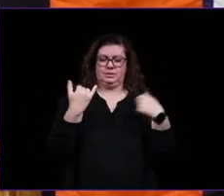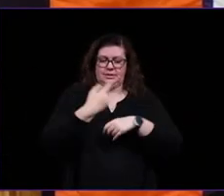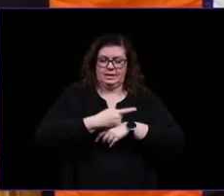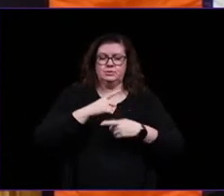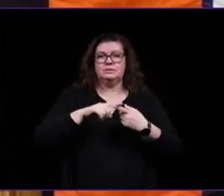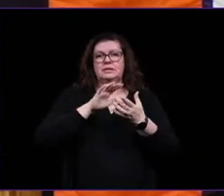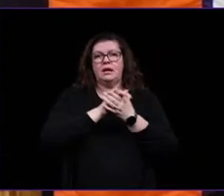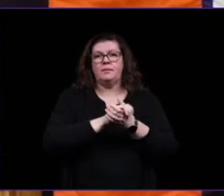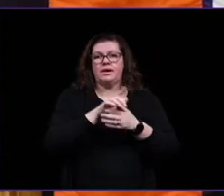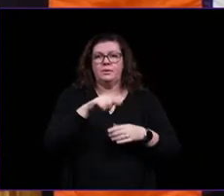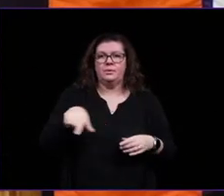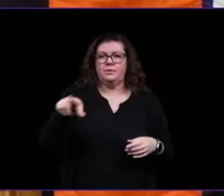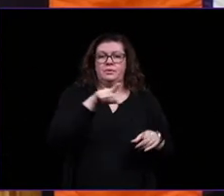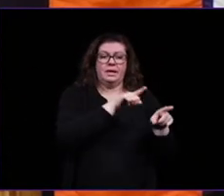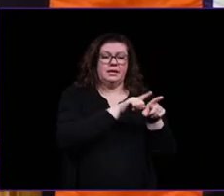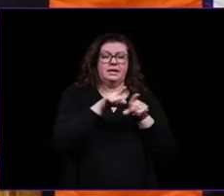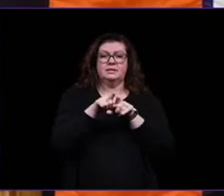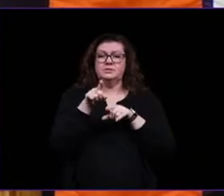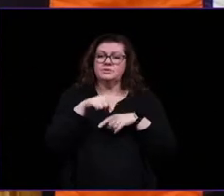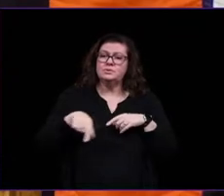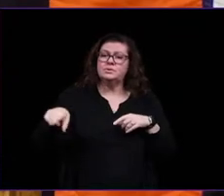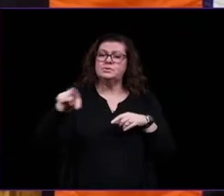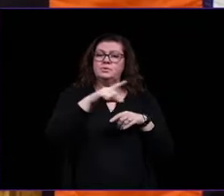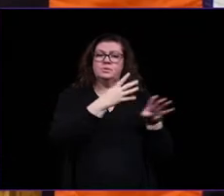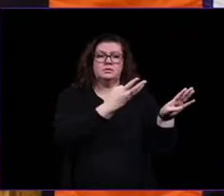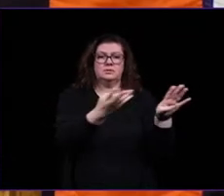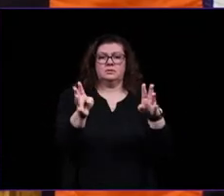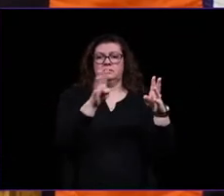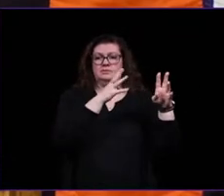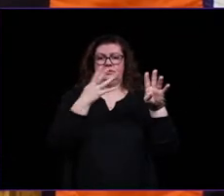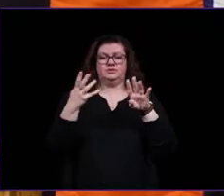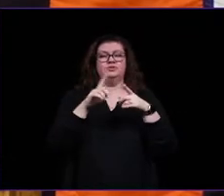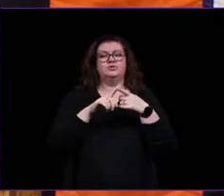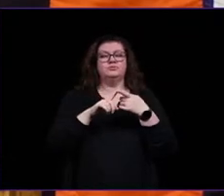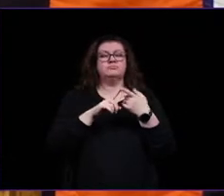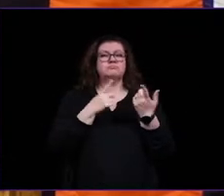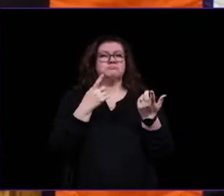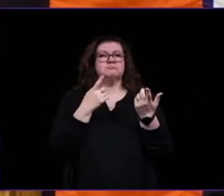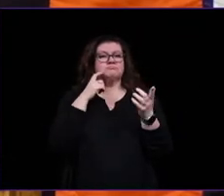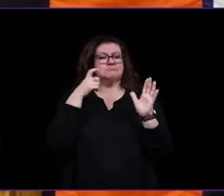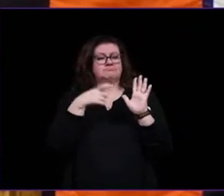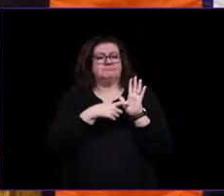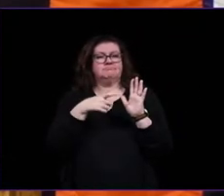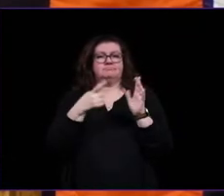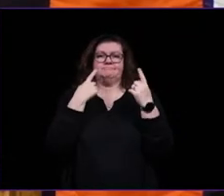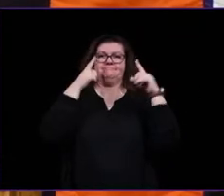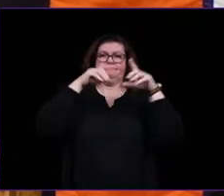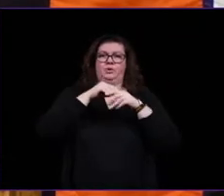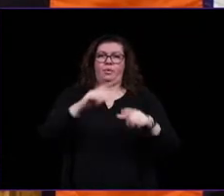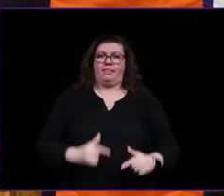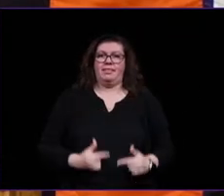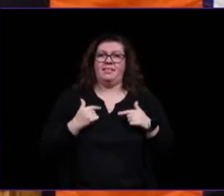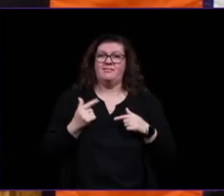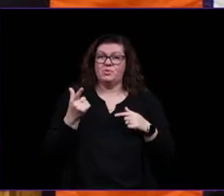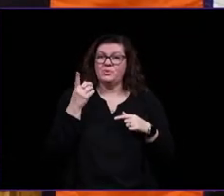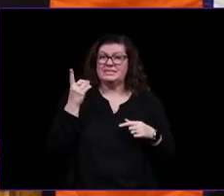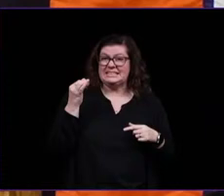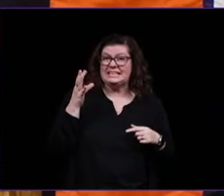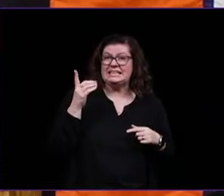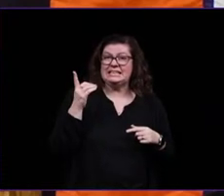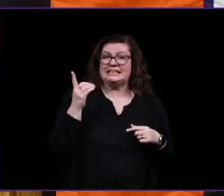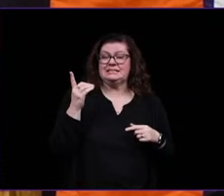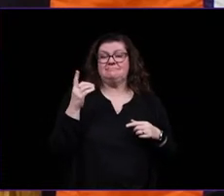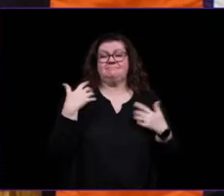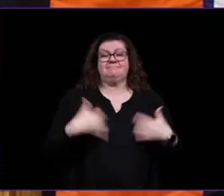walk across the stage and properly mark this important achievement in your life. You did it. You made it to the